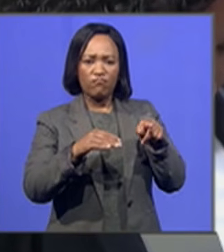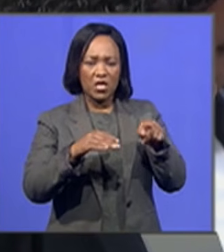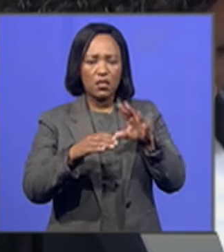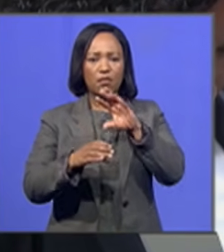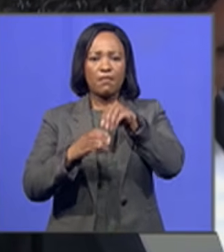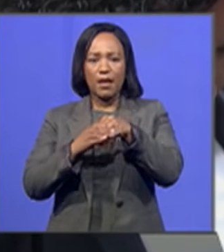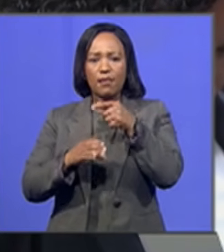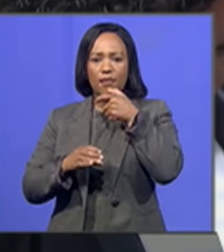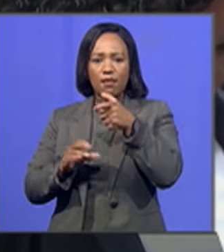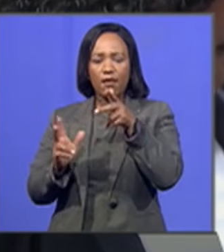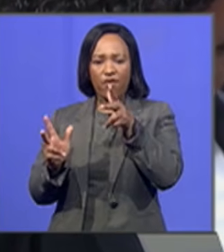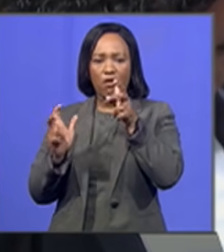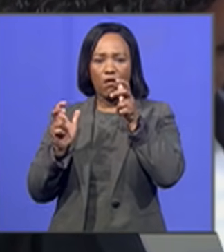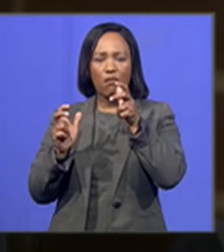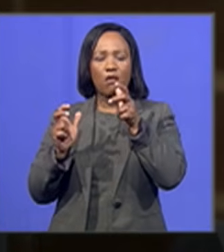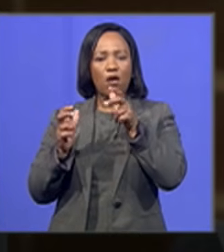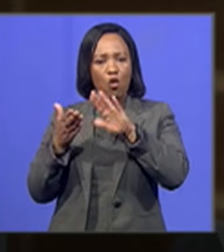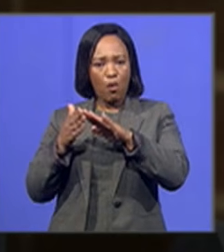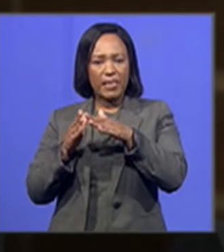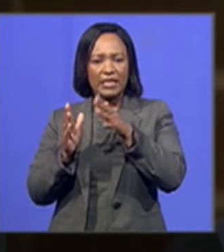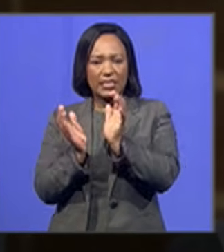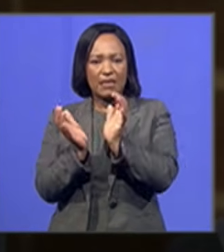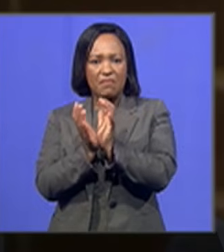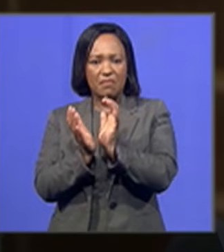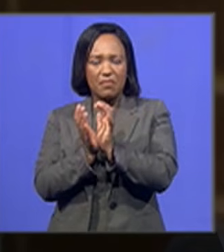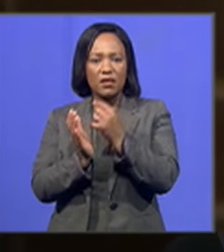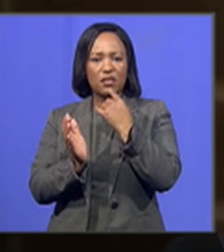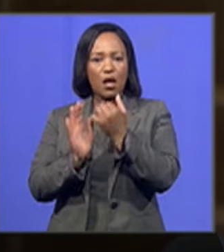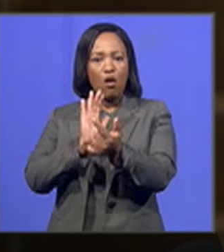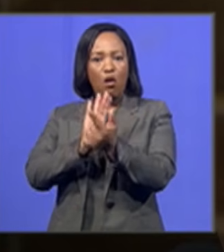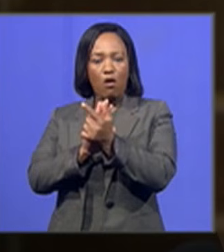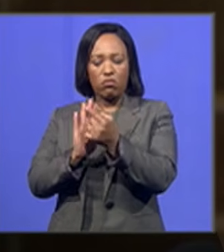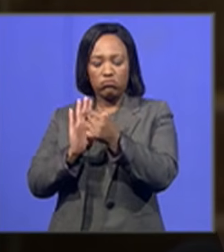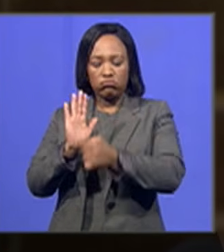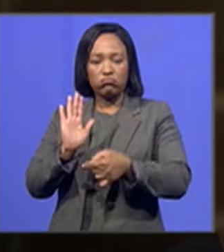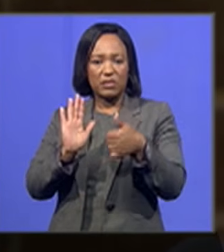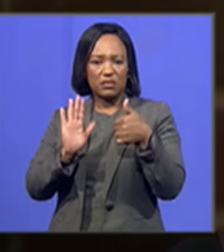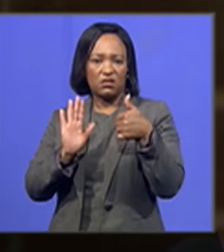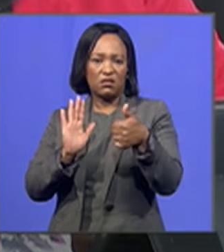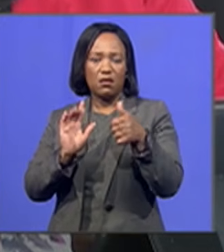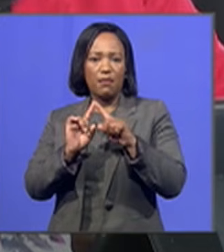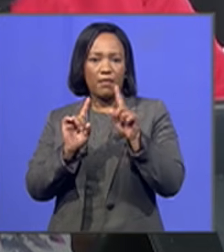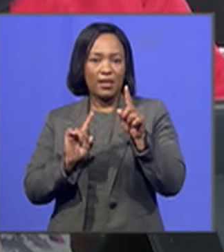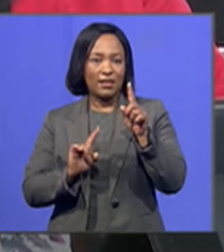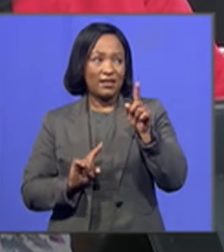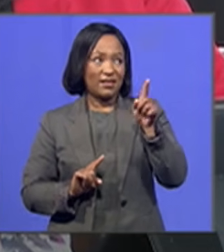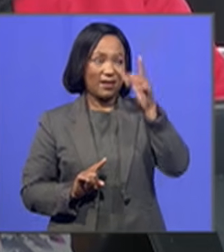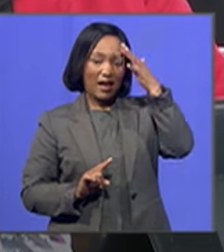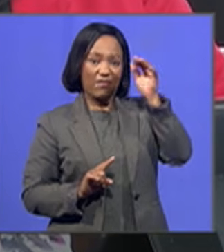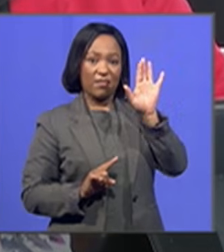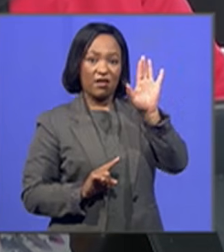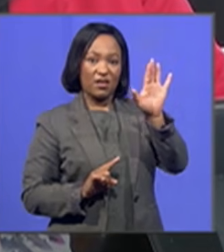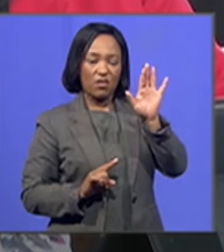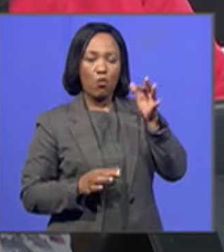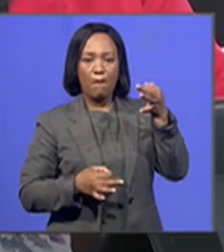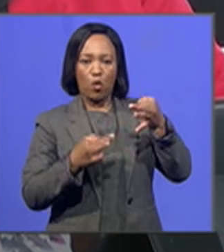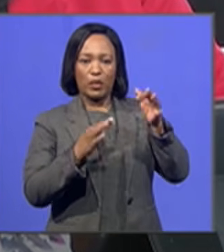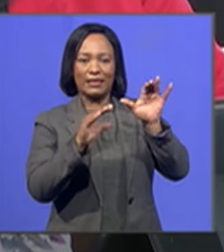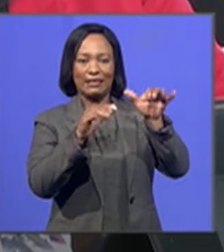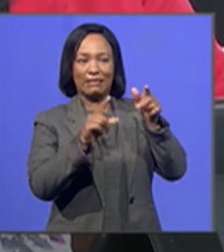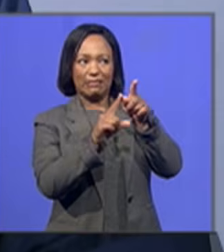tsa setšhaba e bolela gore molao one o siame fela puso e tlhomameng ya selegae e mo diatleng tsa